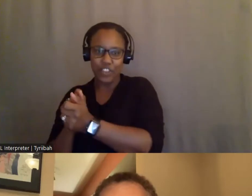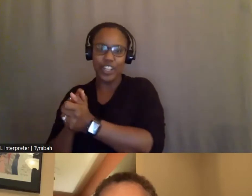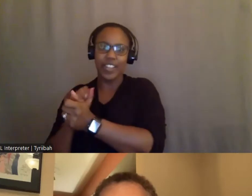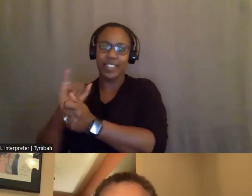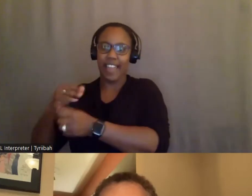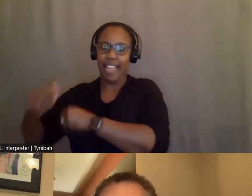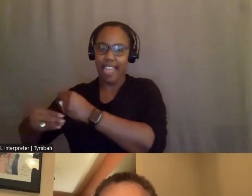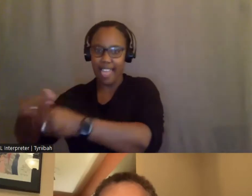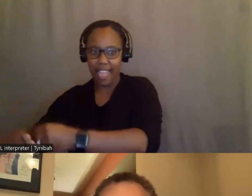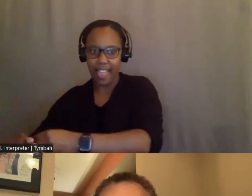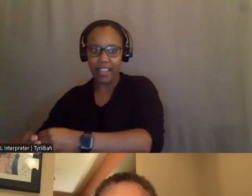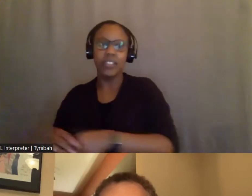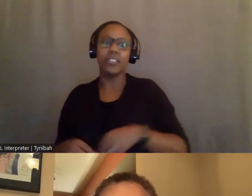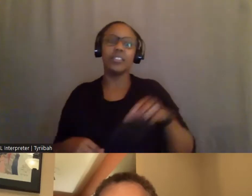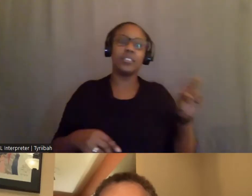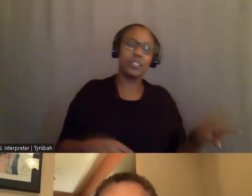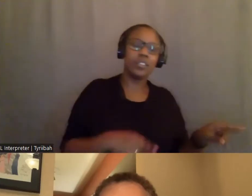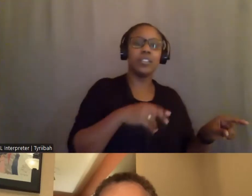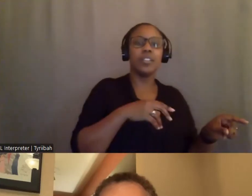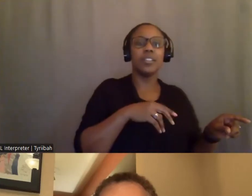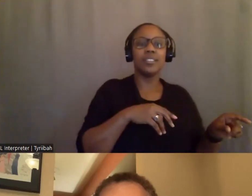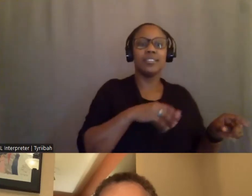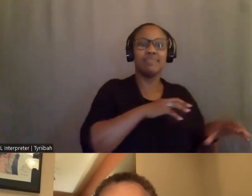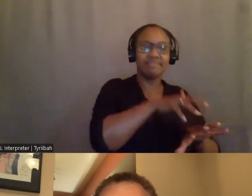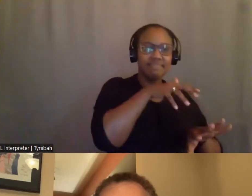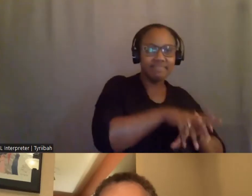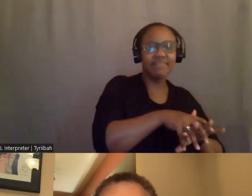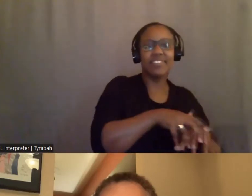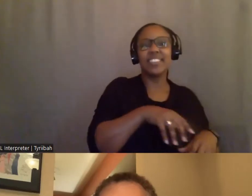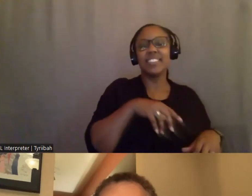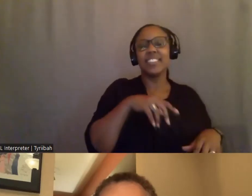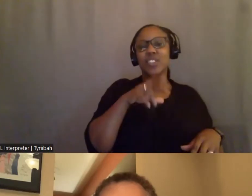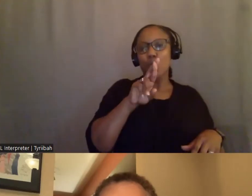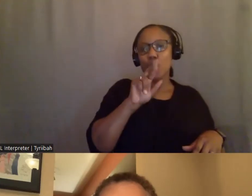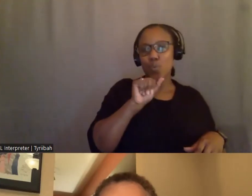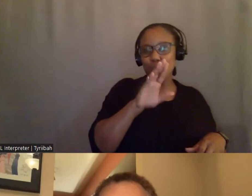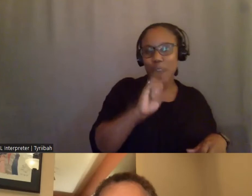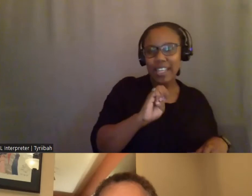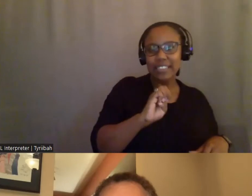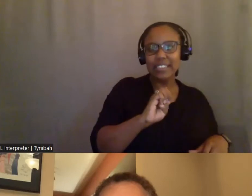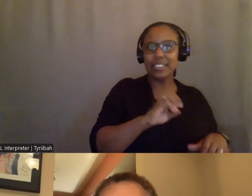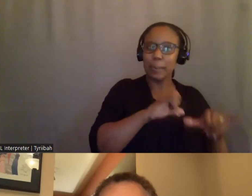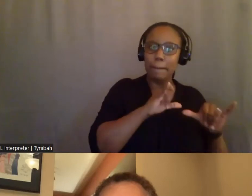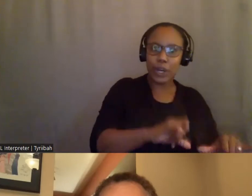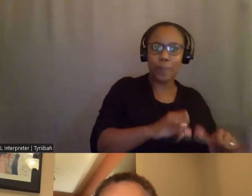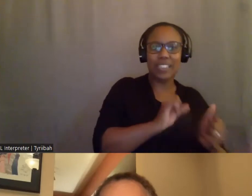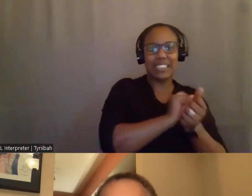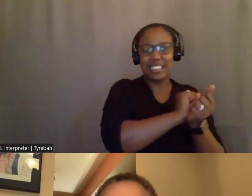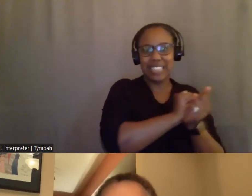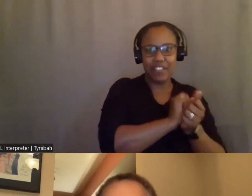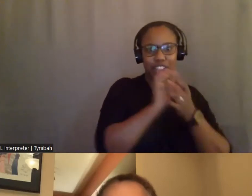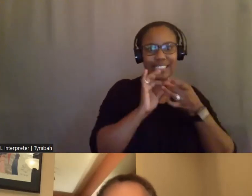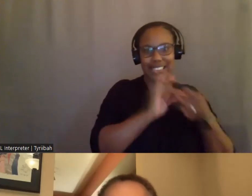by this different rule that means that, you know, race is permanent, slavery is permanent because it's tied to race.